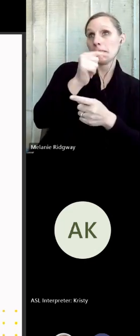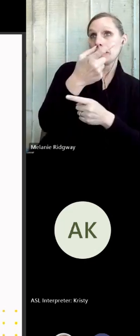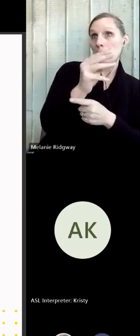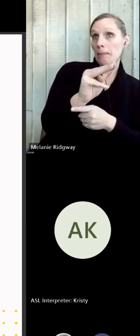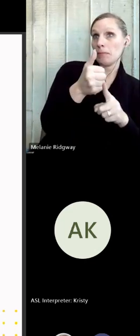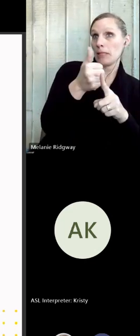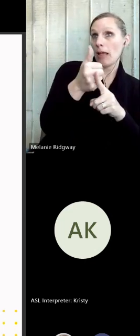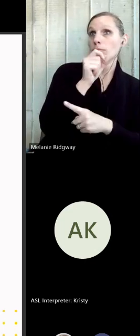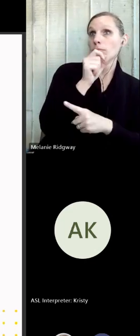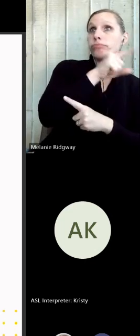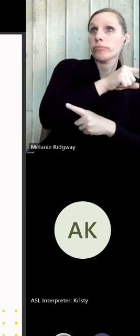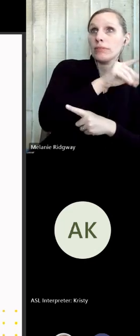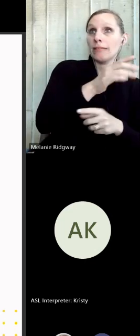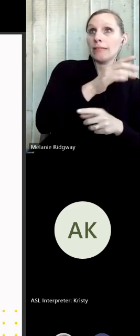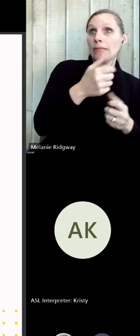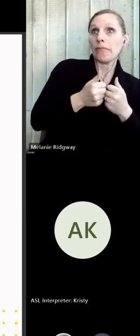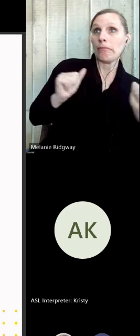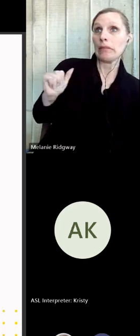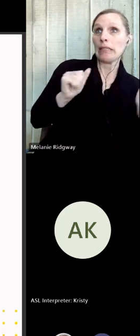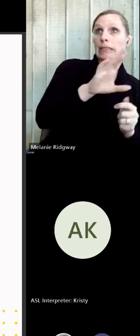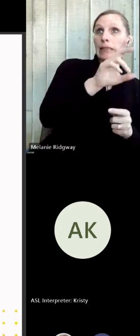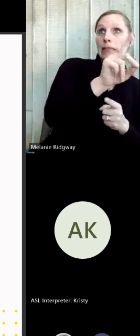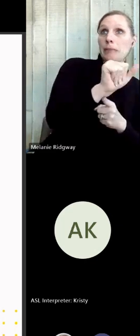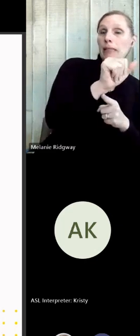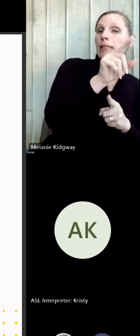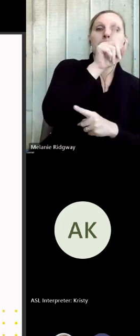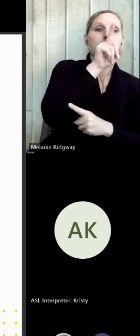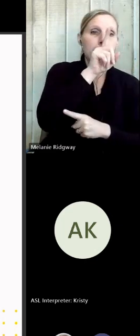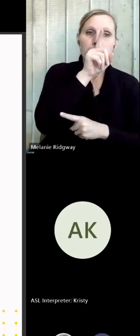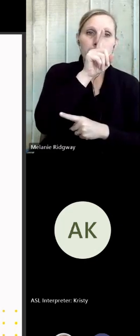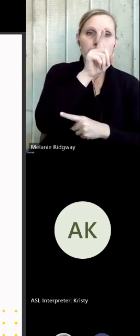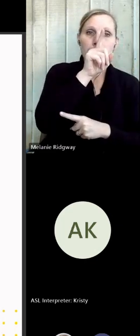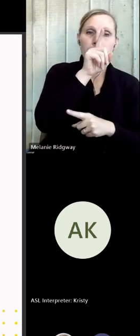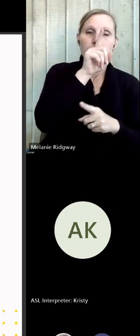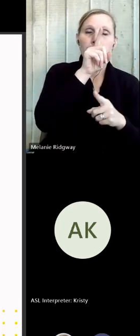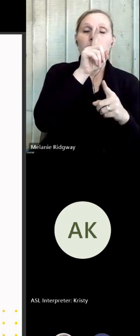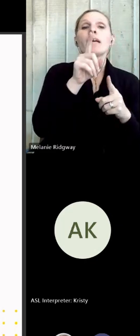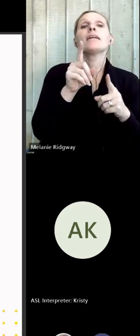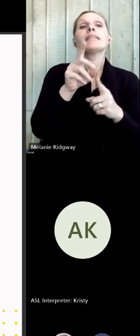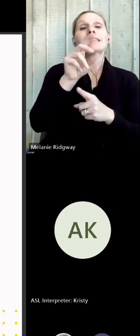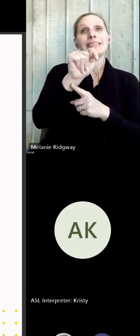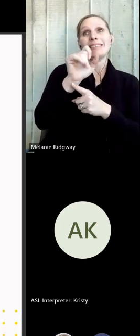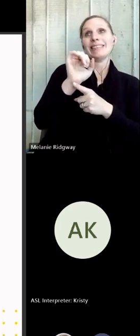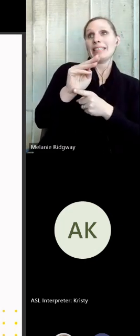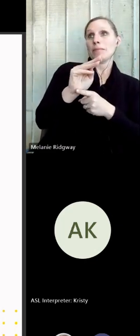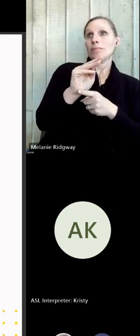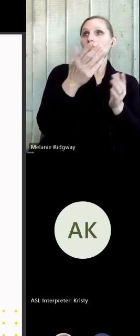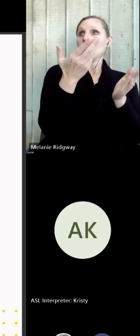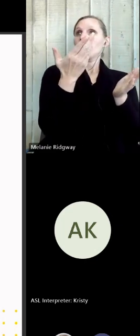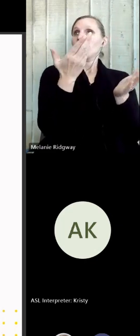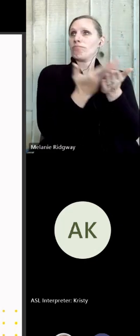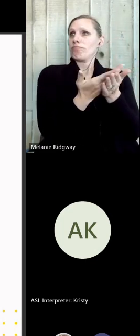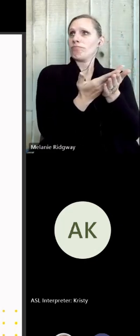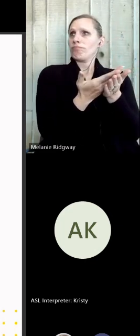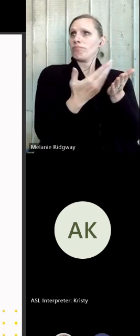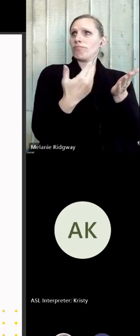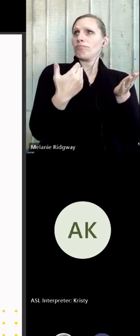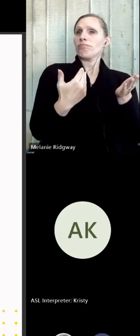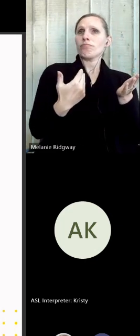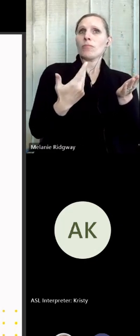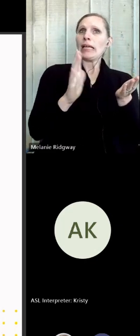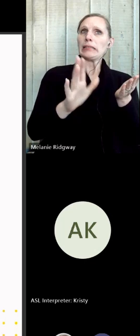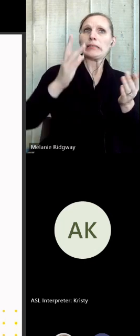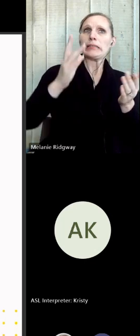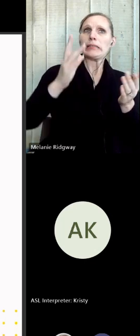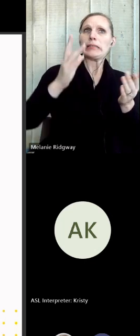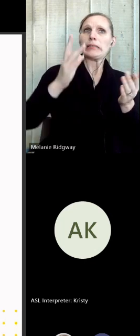disability. He is objectively stating the facts. I quote, as a kid,